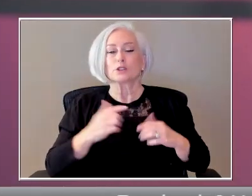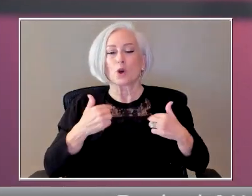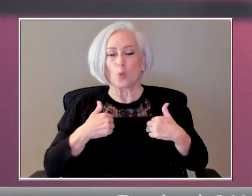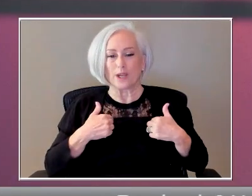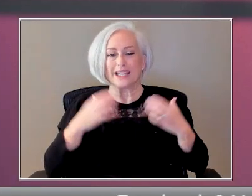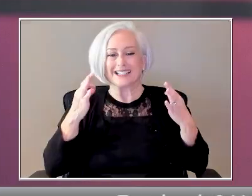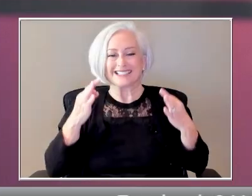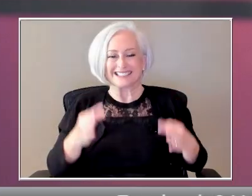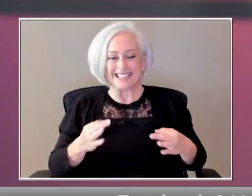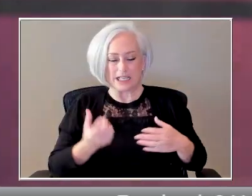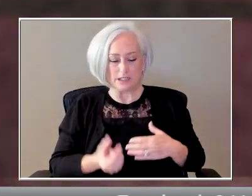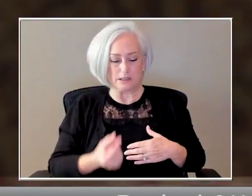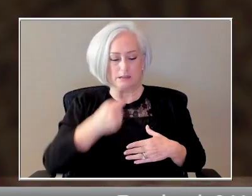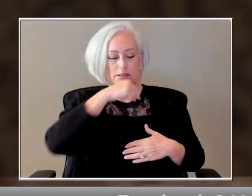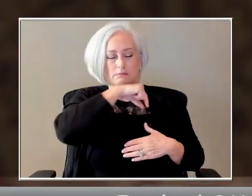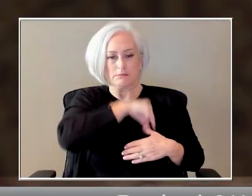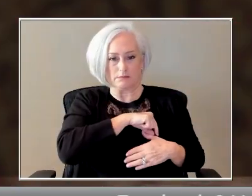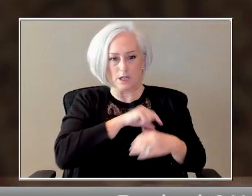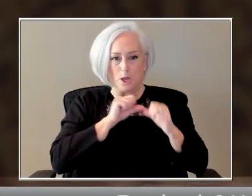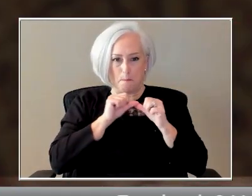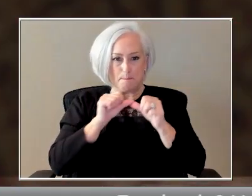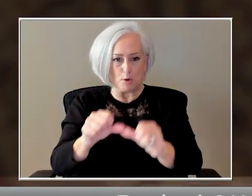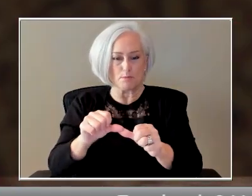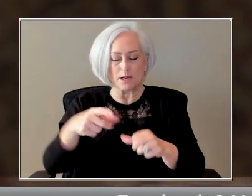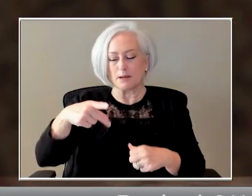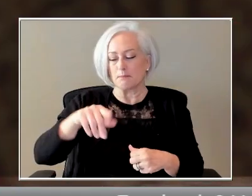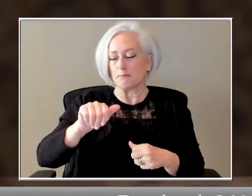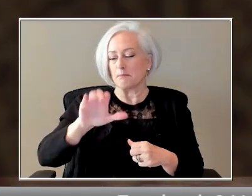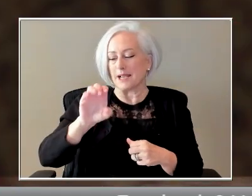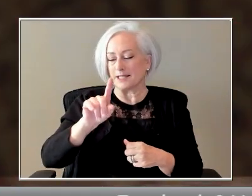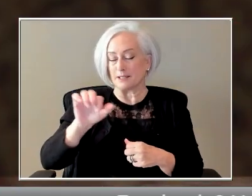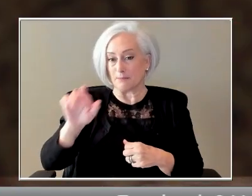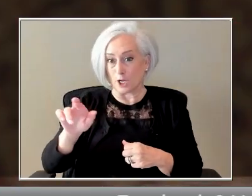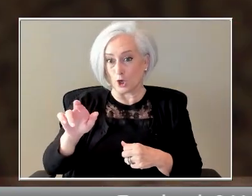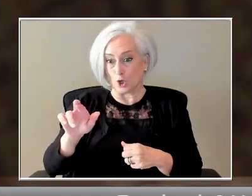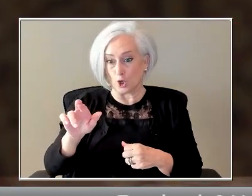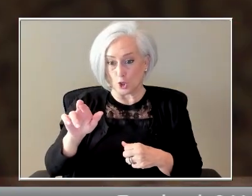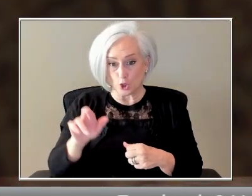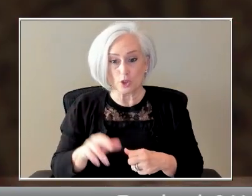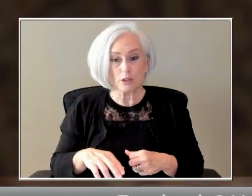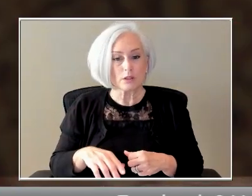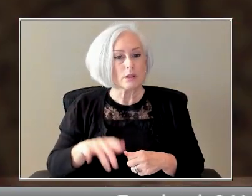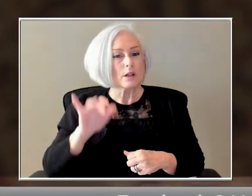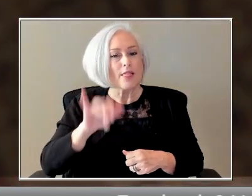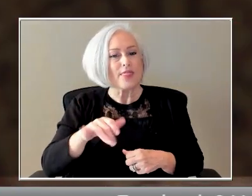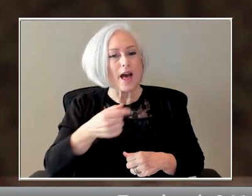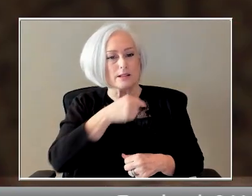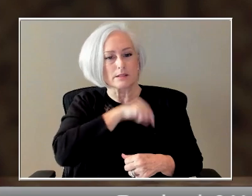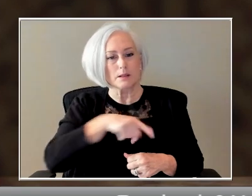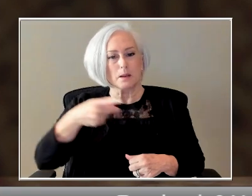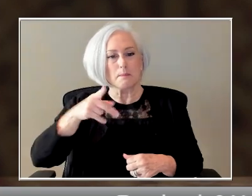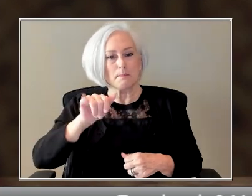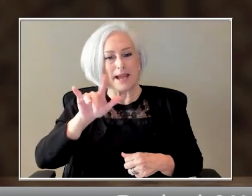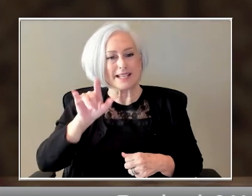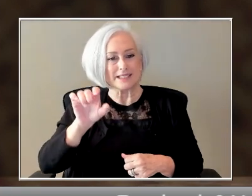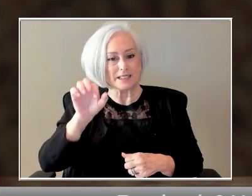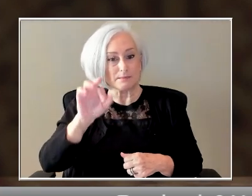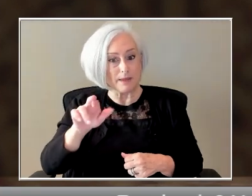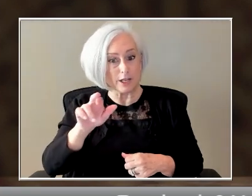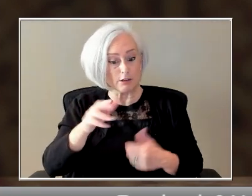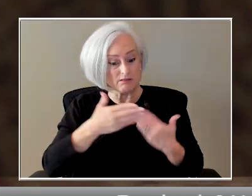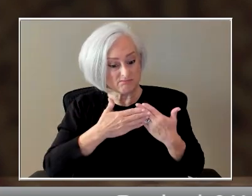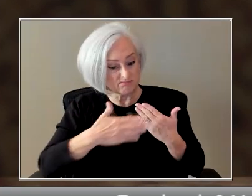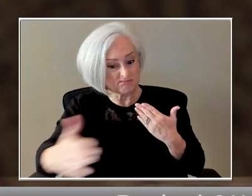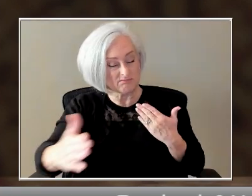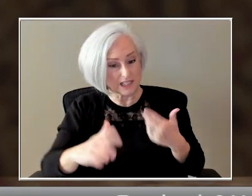proceed with putting a permanent pacemaker in. Wow. And will that pacemaker be necessary? Will it have to be there the rest of his life? So it'll be there the